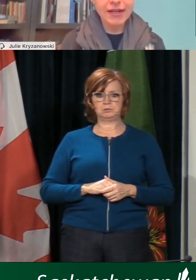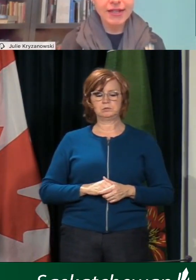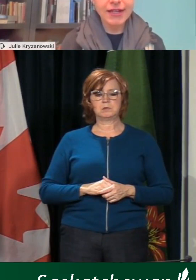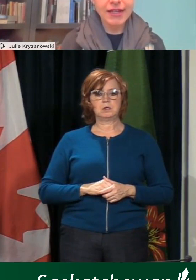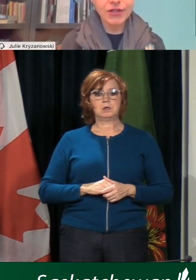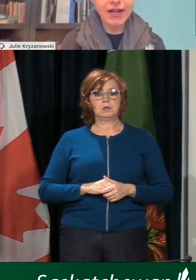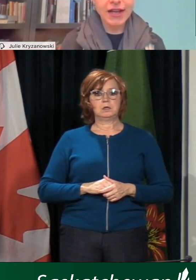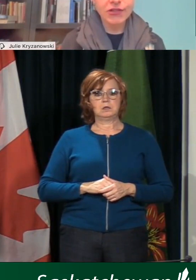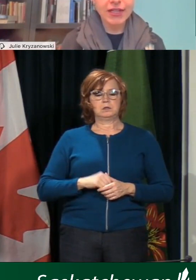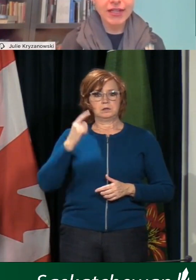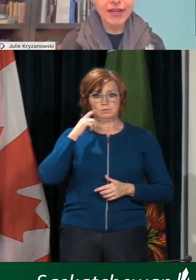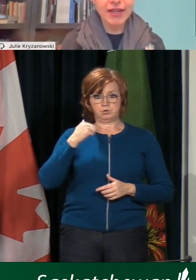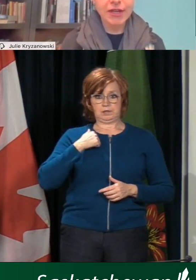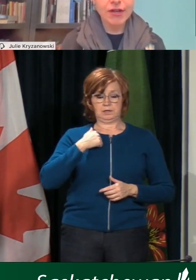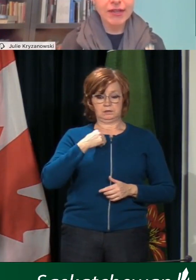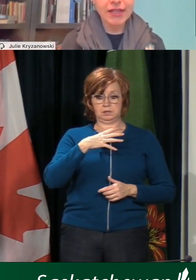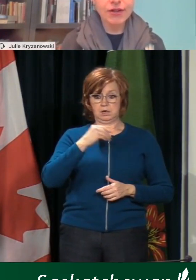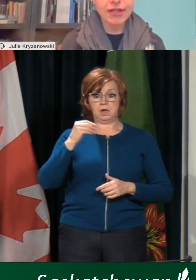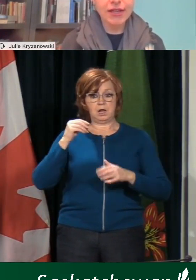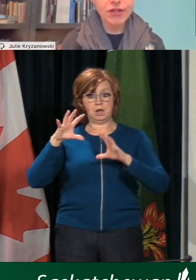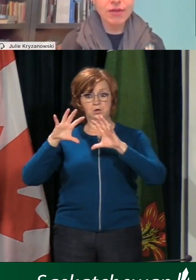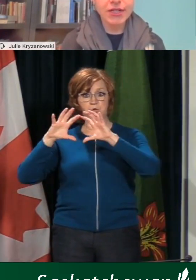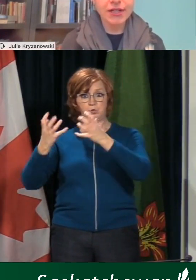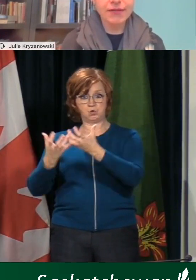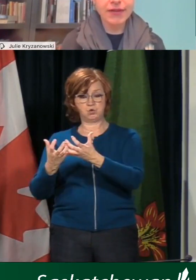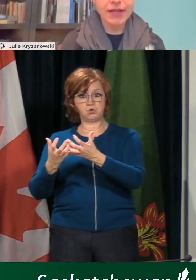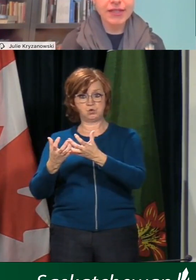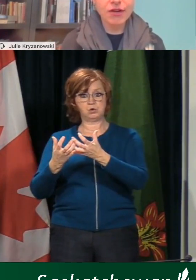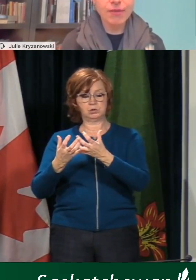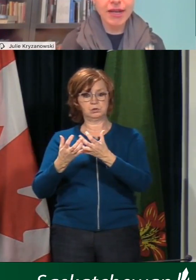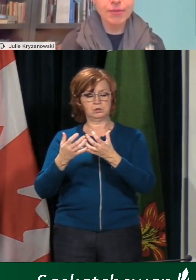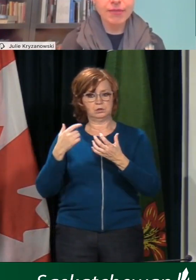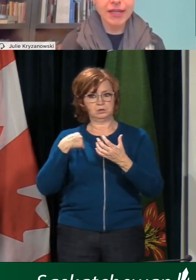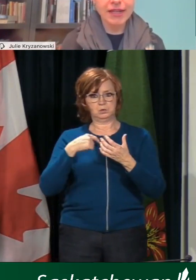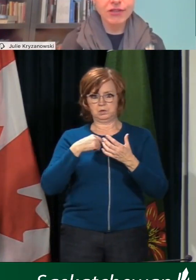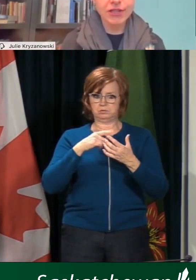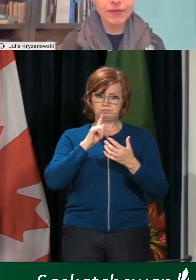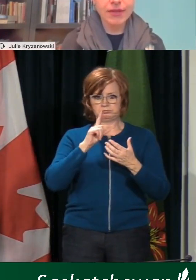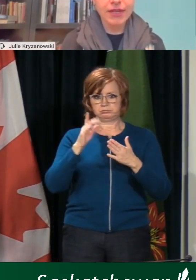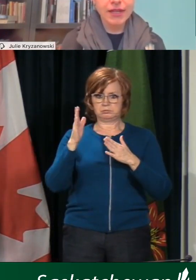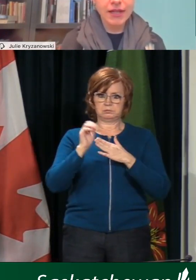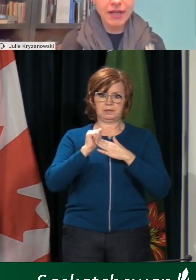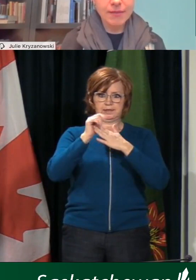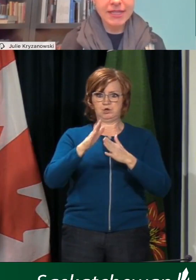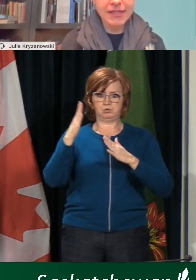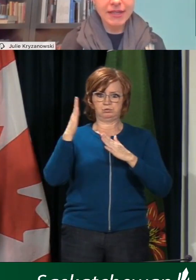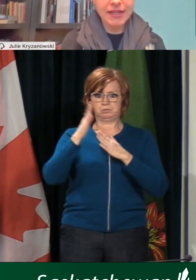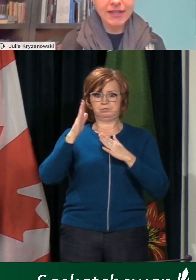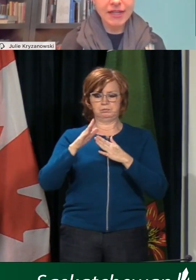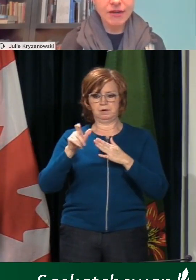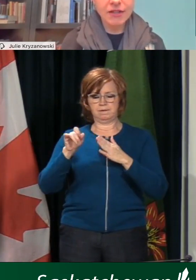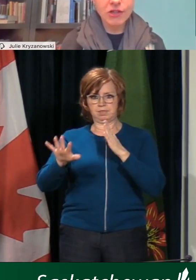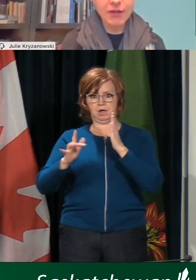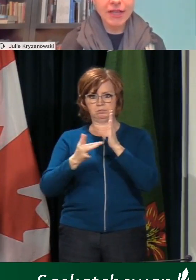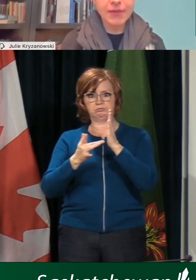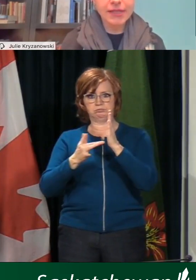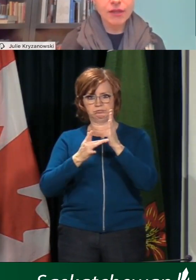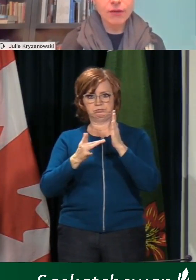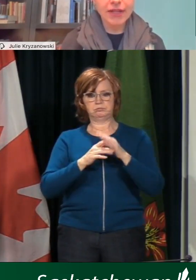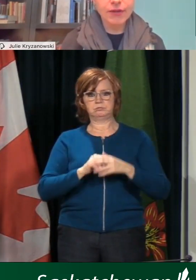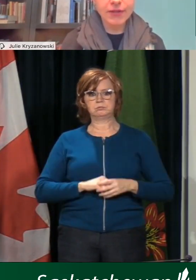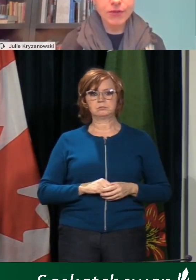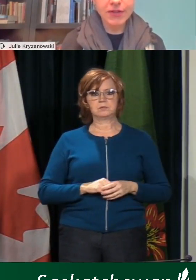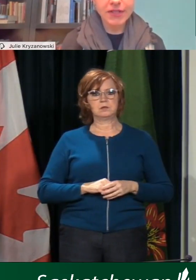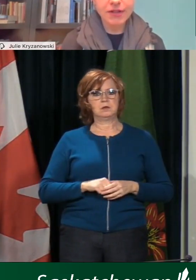Canada and internationally, we are a leader in the adoption of this common application. This technology will help us load